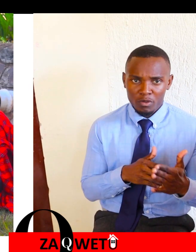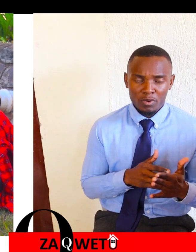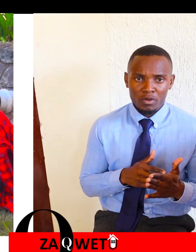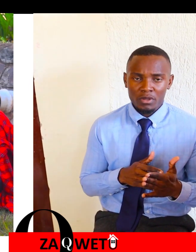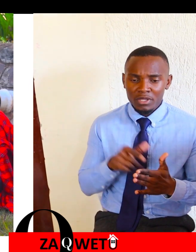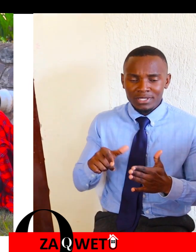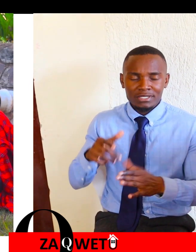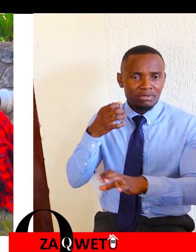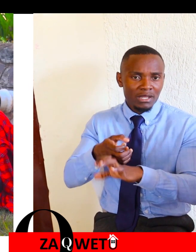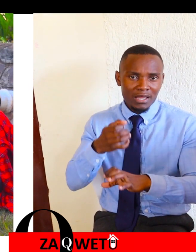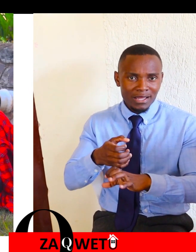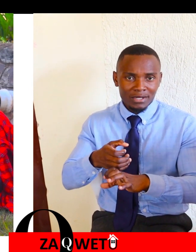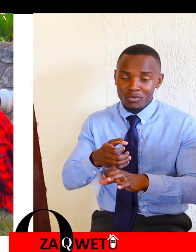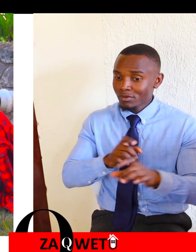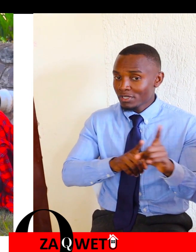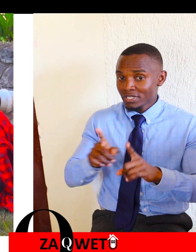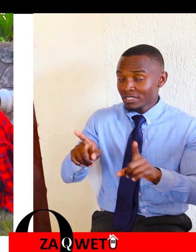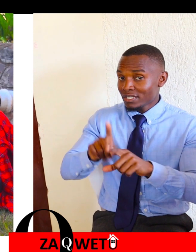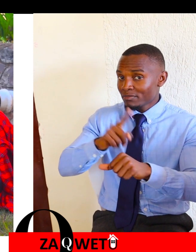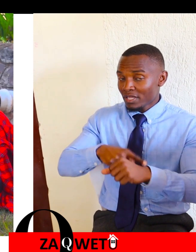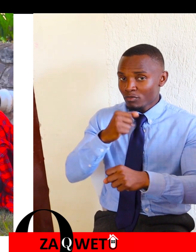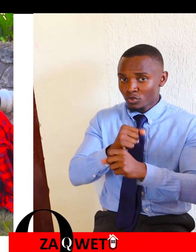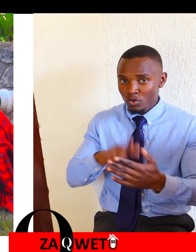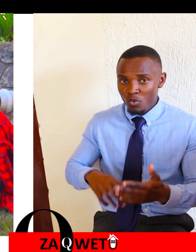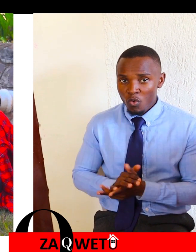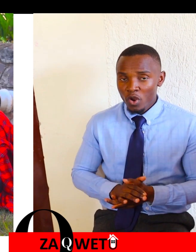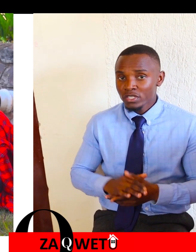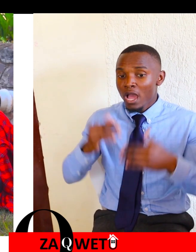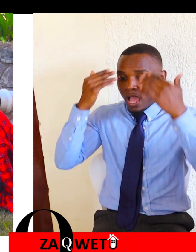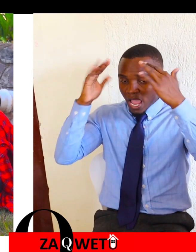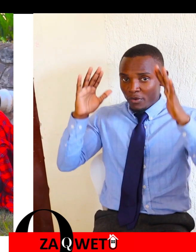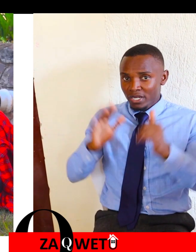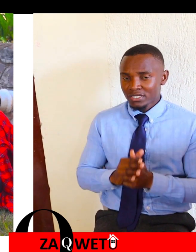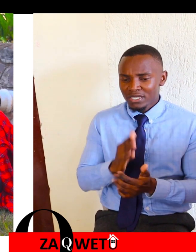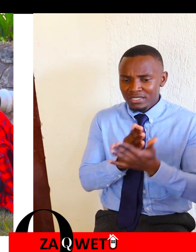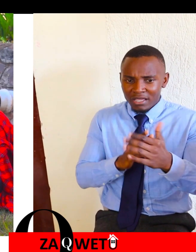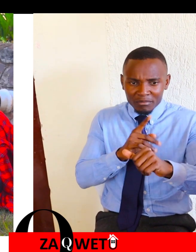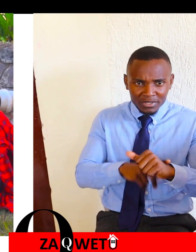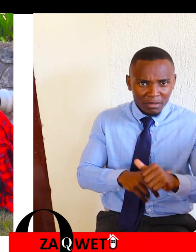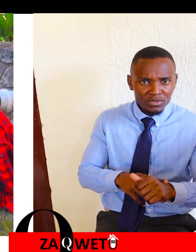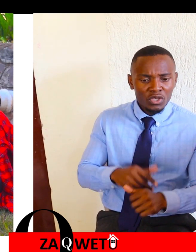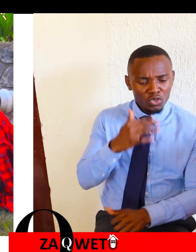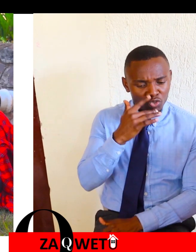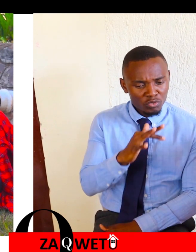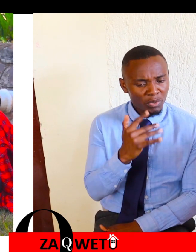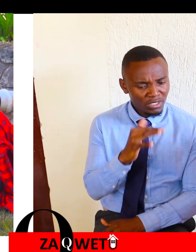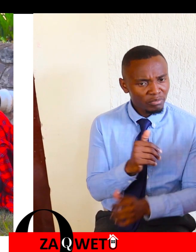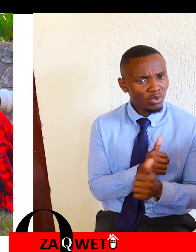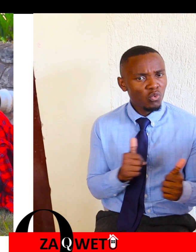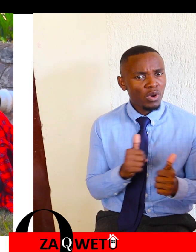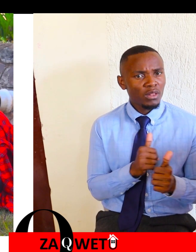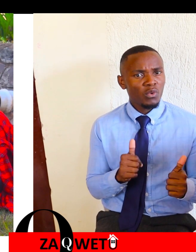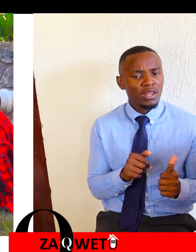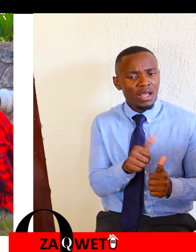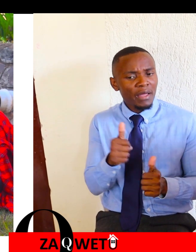a long journey. It's been a tough one, especially if you're creating awareness over the same. Because there's always a spell where you are too fluent